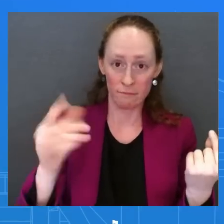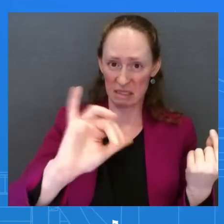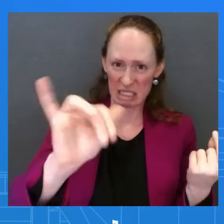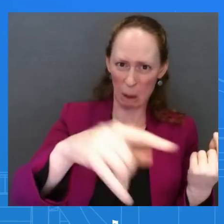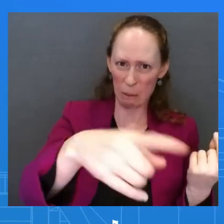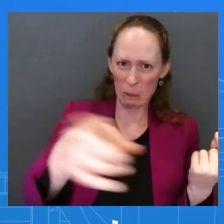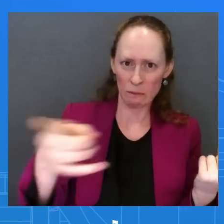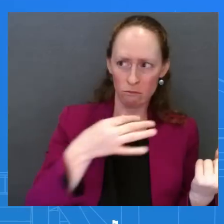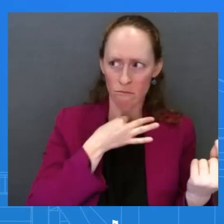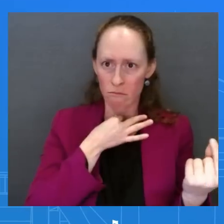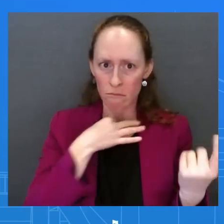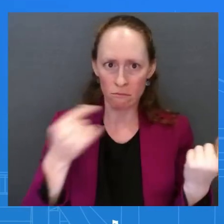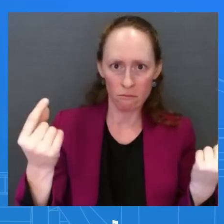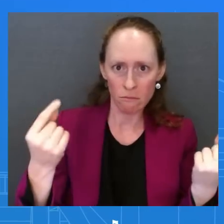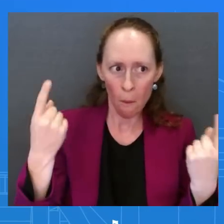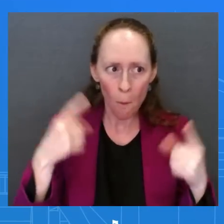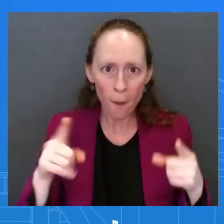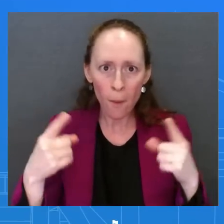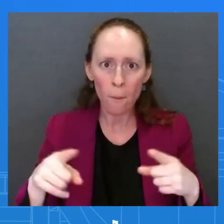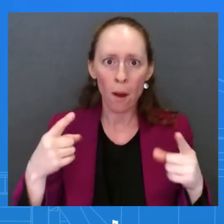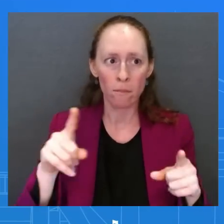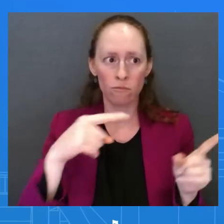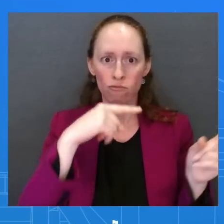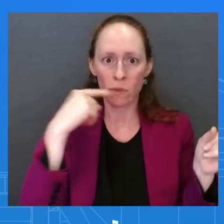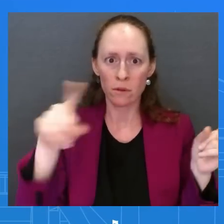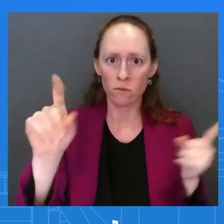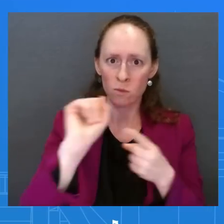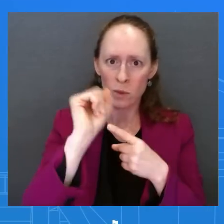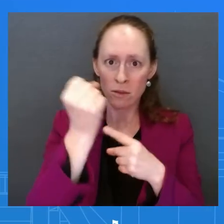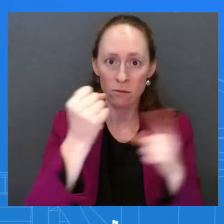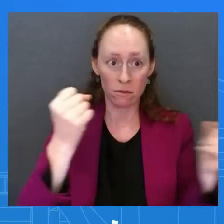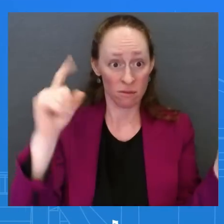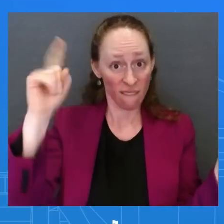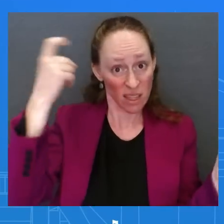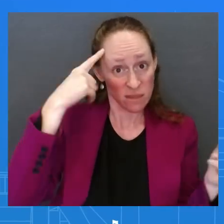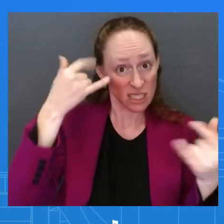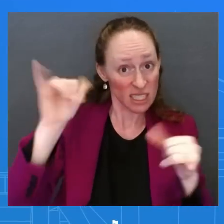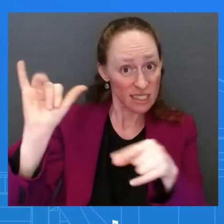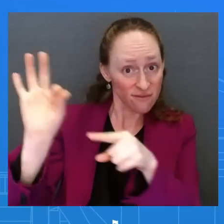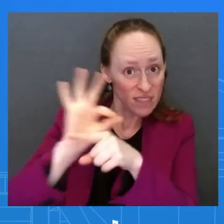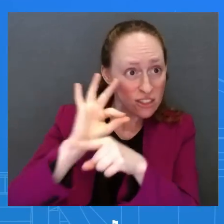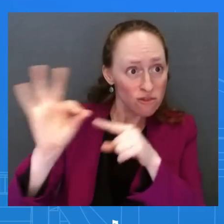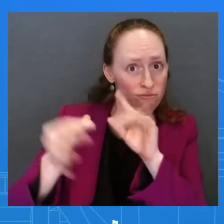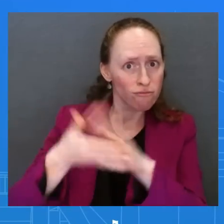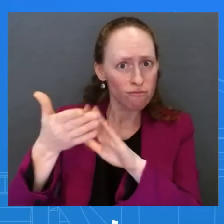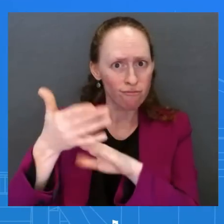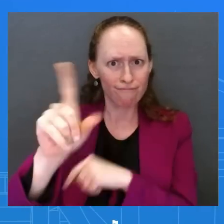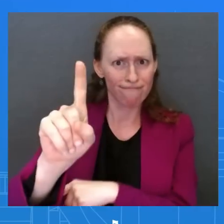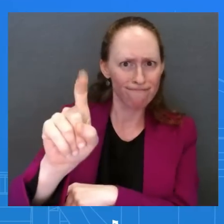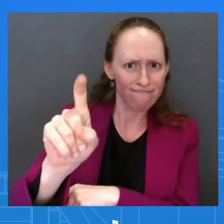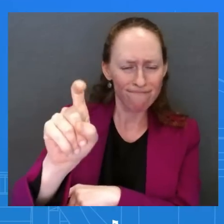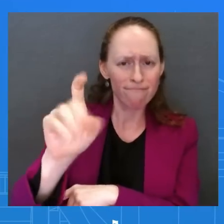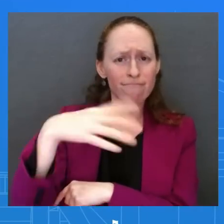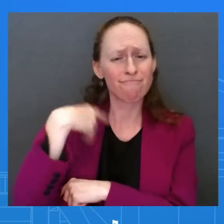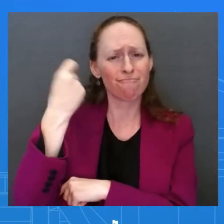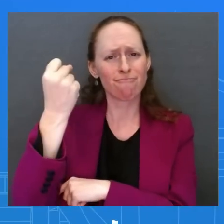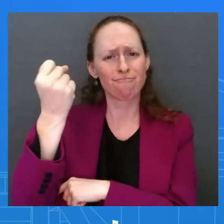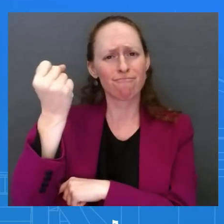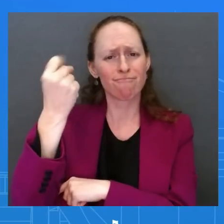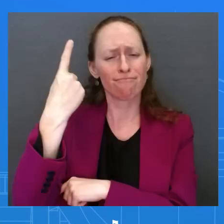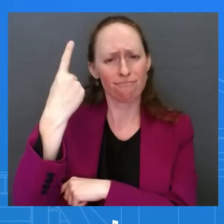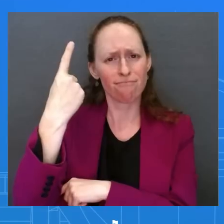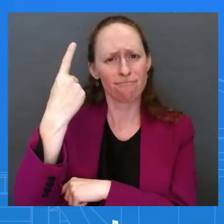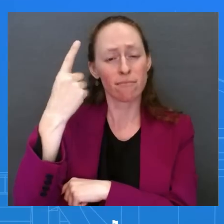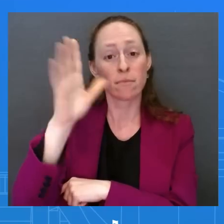issue of stability. And we did have and were able to have in real time through diplomatic channels conversations with